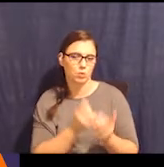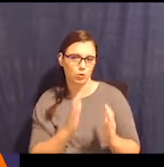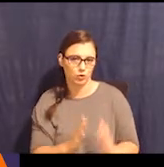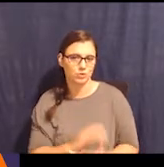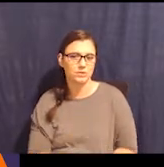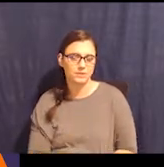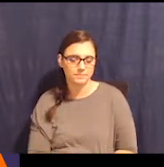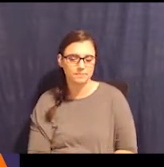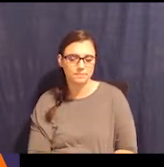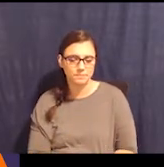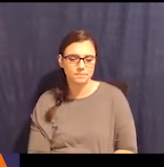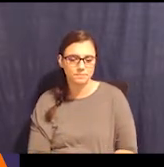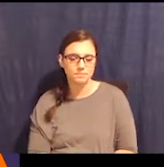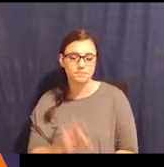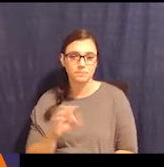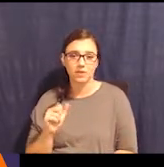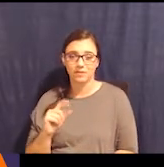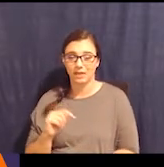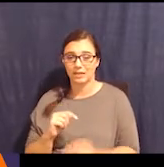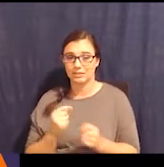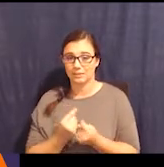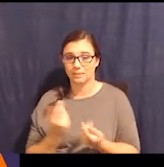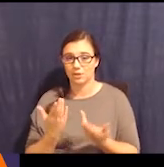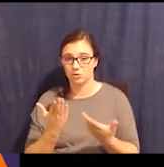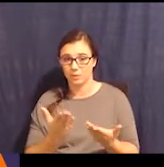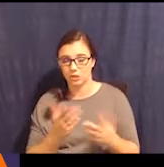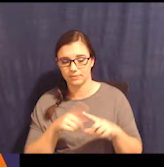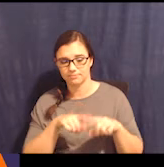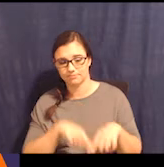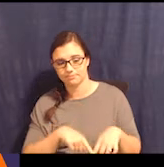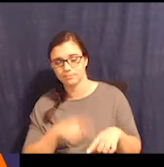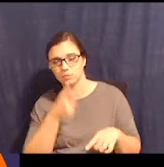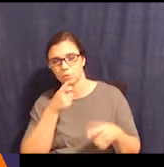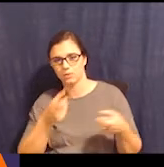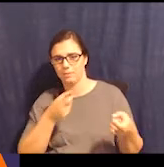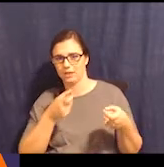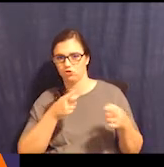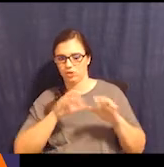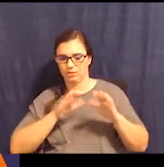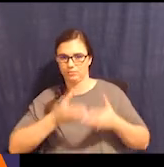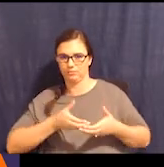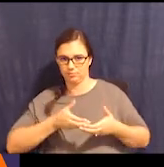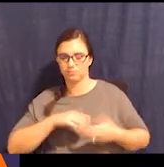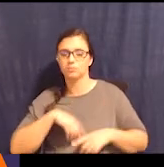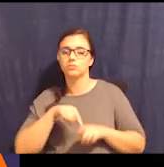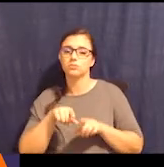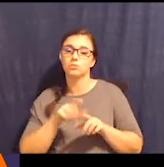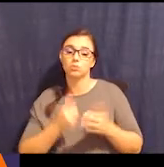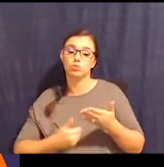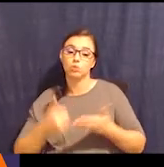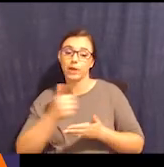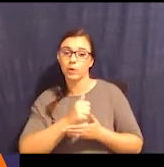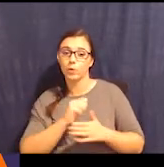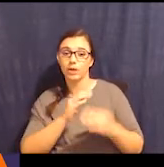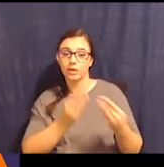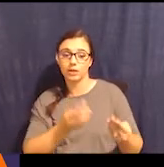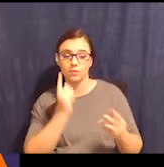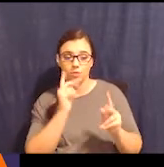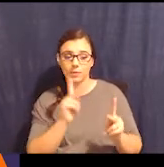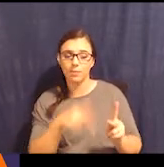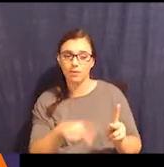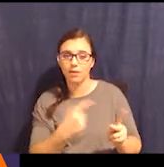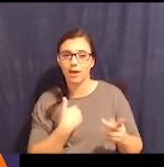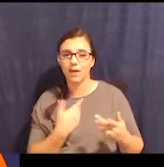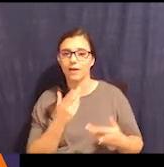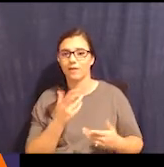by the managing entity, and priority is given to individuals who have a history of hospitalizations, emergency room